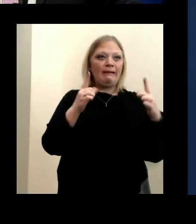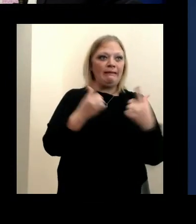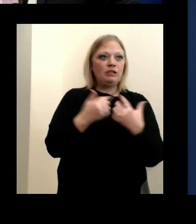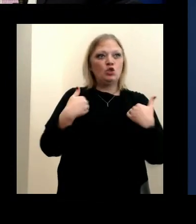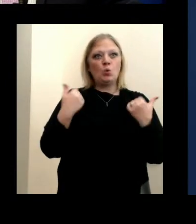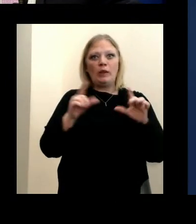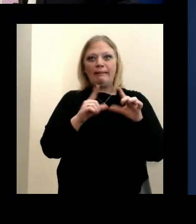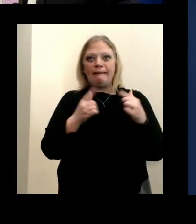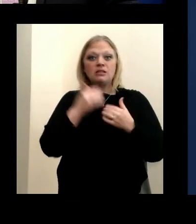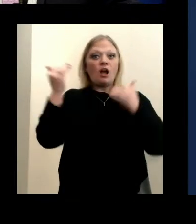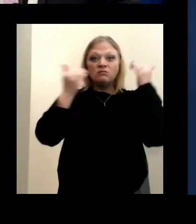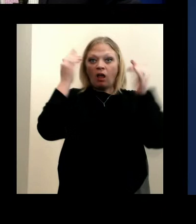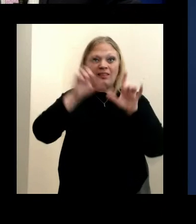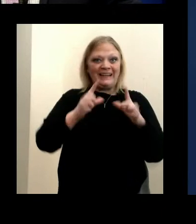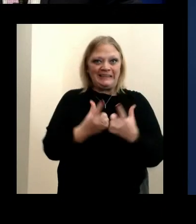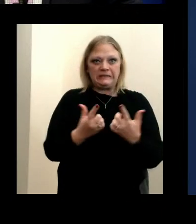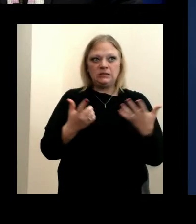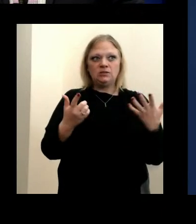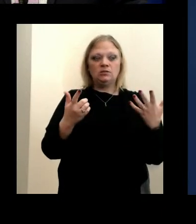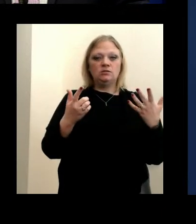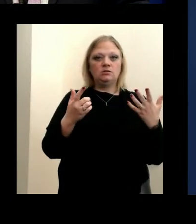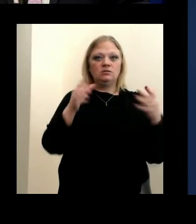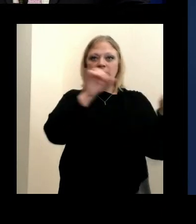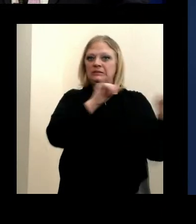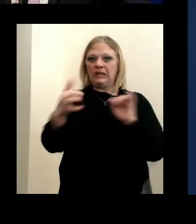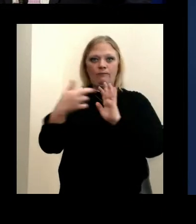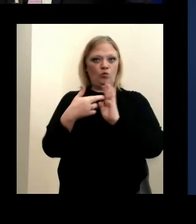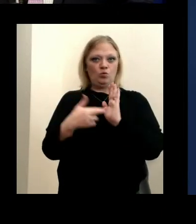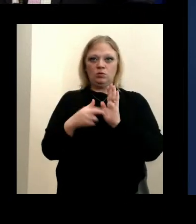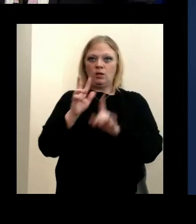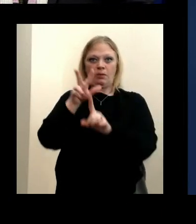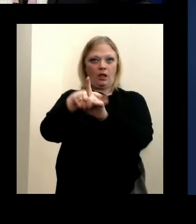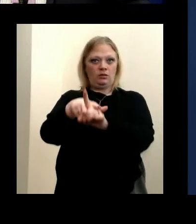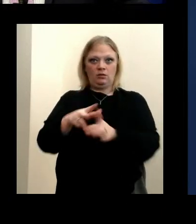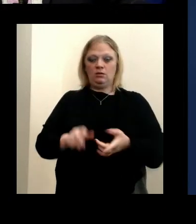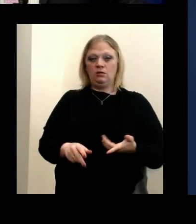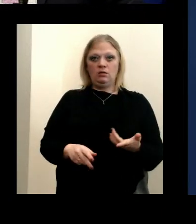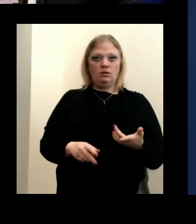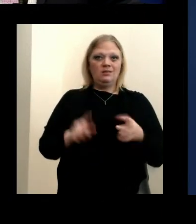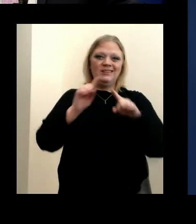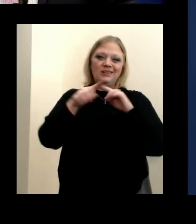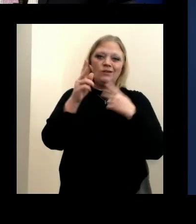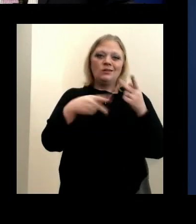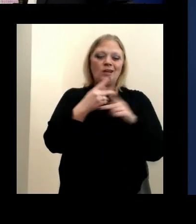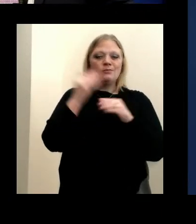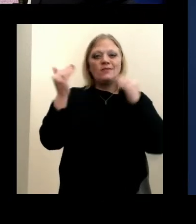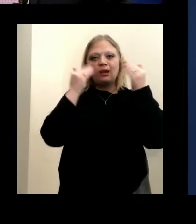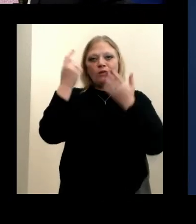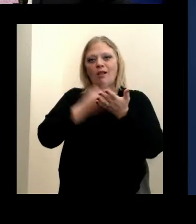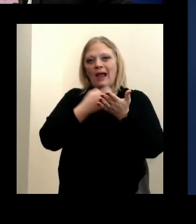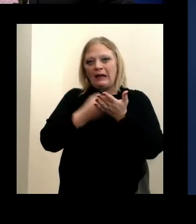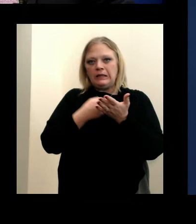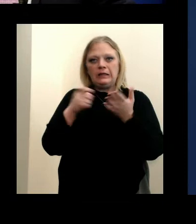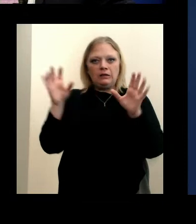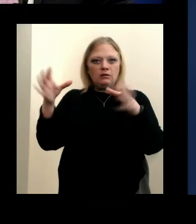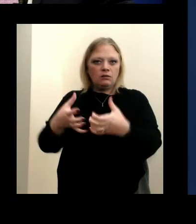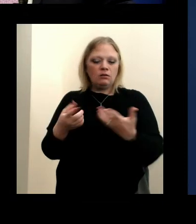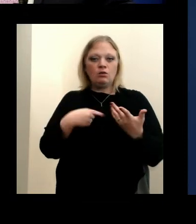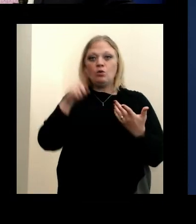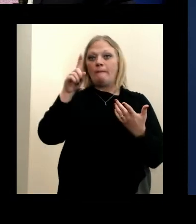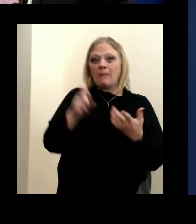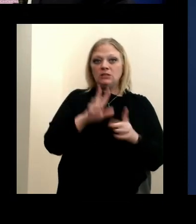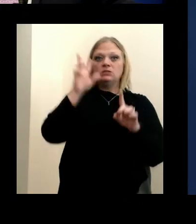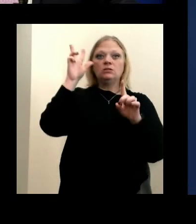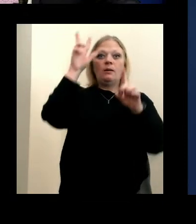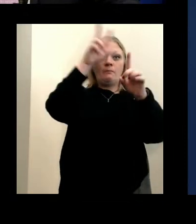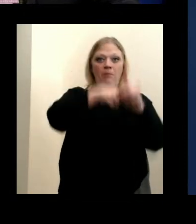leagues, adult leagues, same rules apply. So I know there's different types of adult hockey leagues out there. You have to apply these